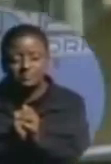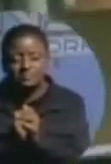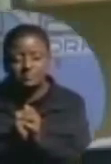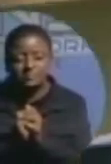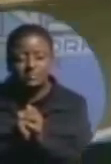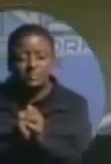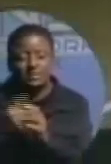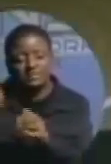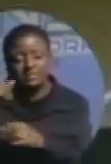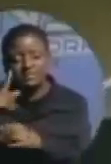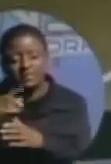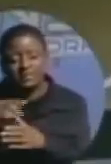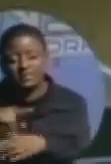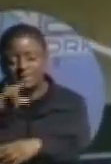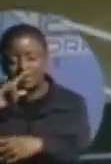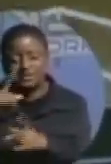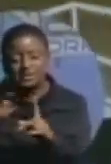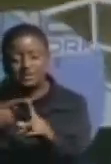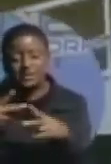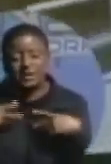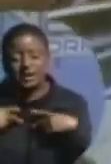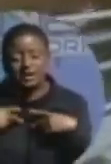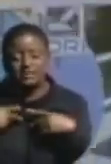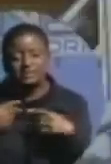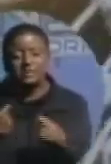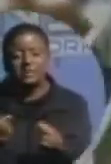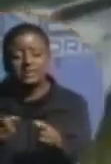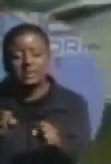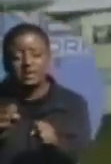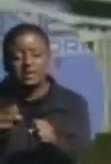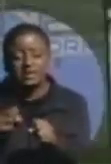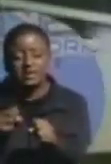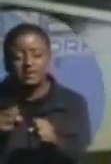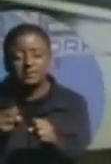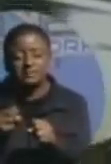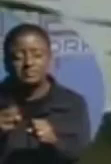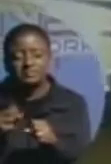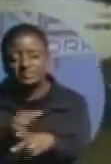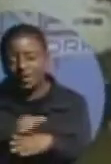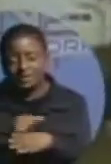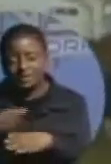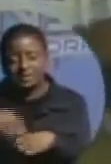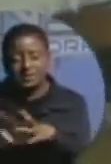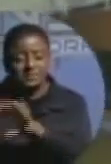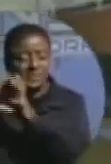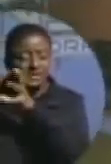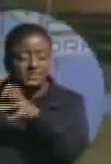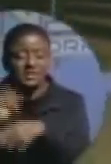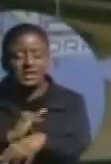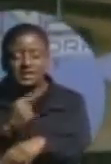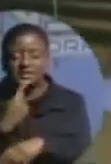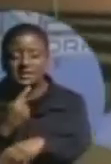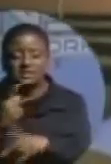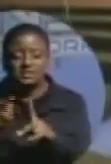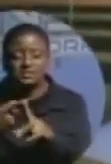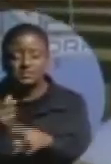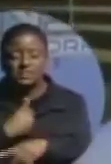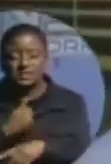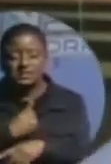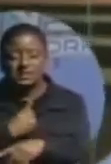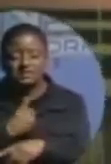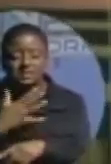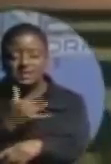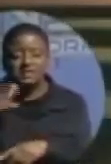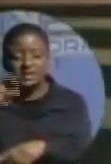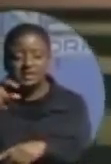In order for these kids now to develop much in basketball, I think I said to myself, they need in something